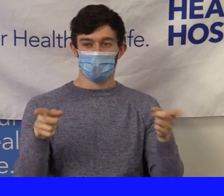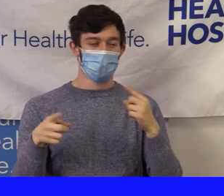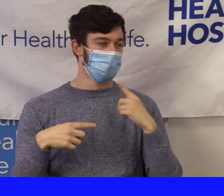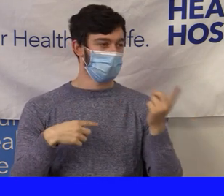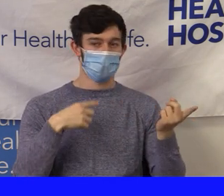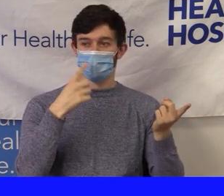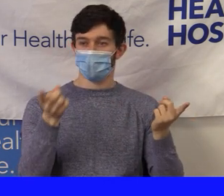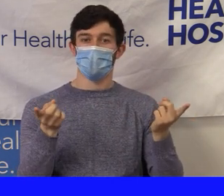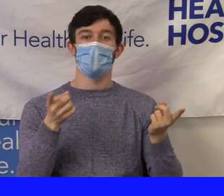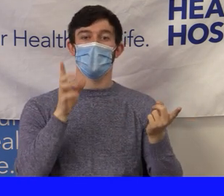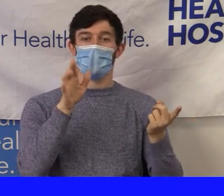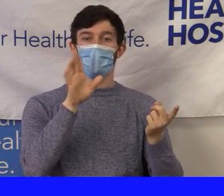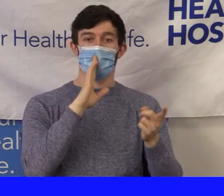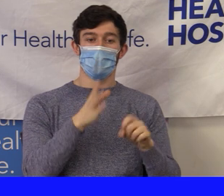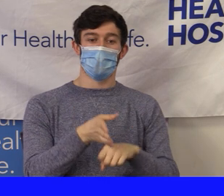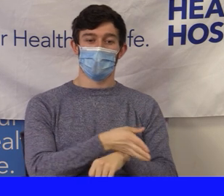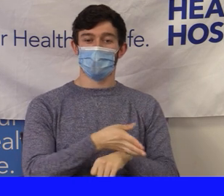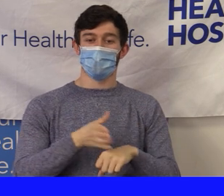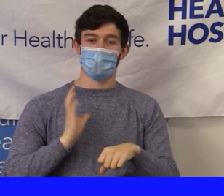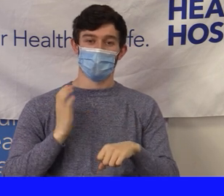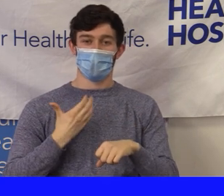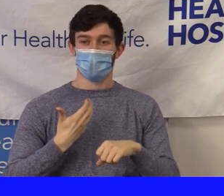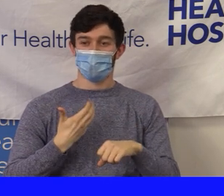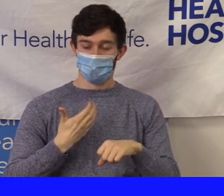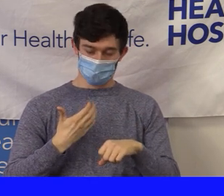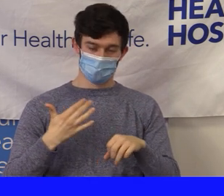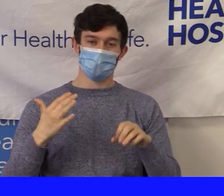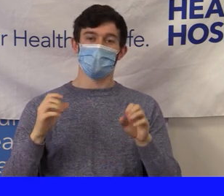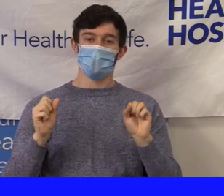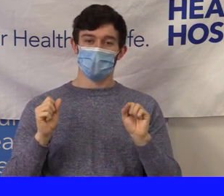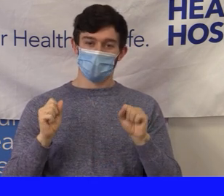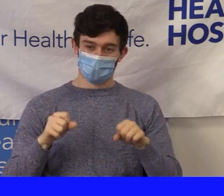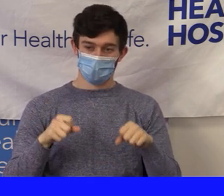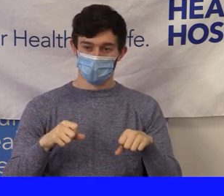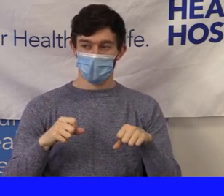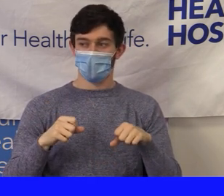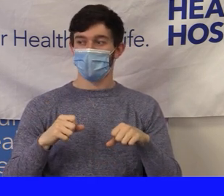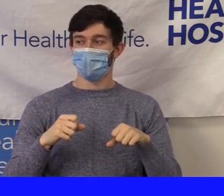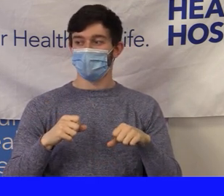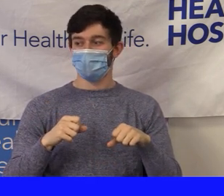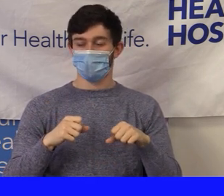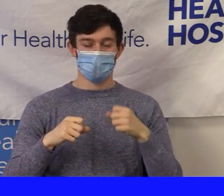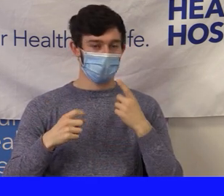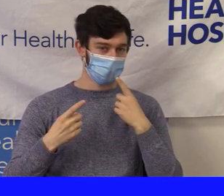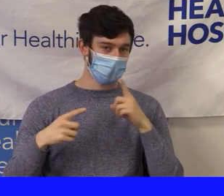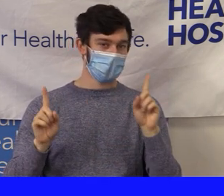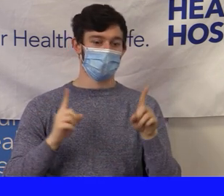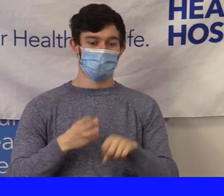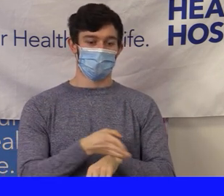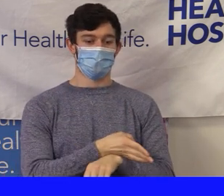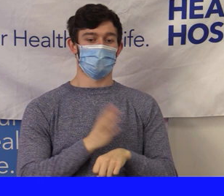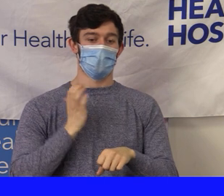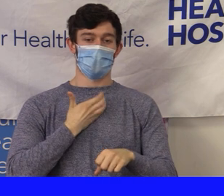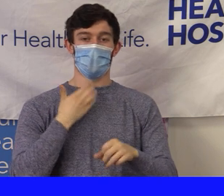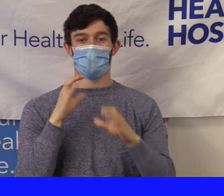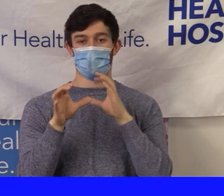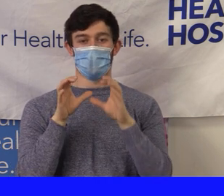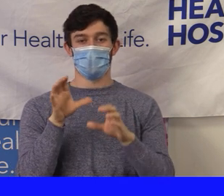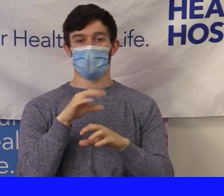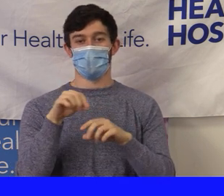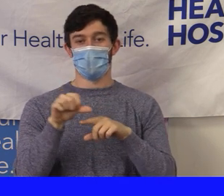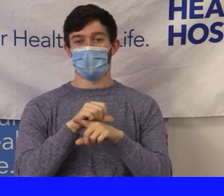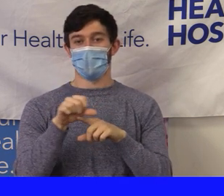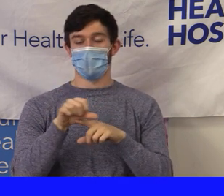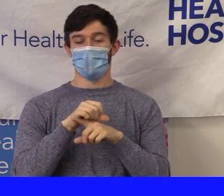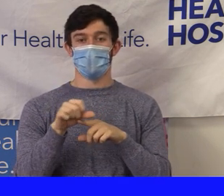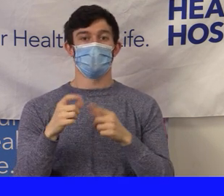it will enhance our ability to effectively enhance our communication and